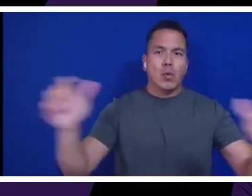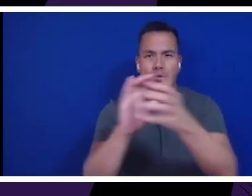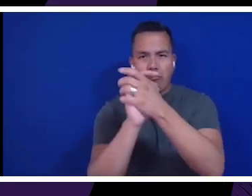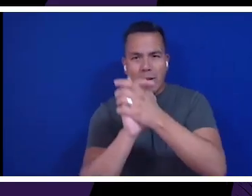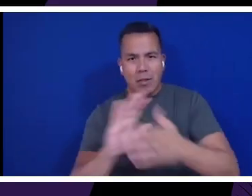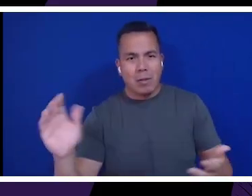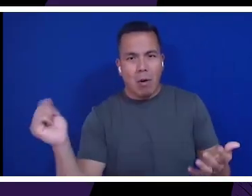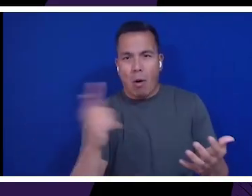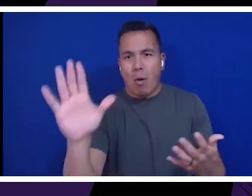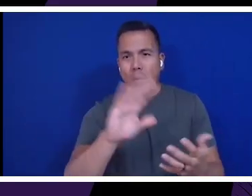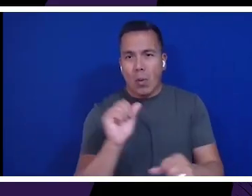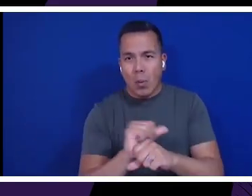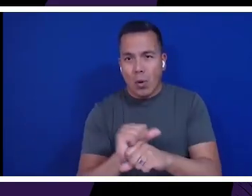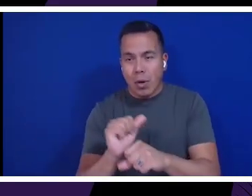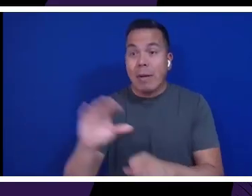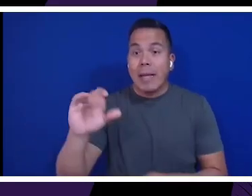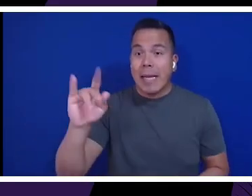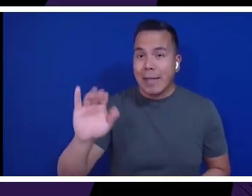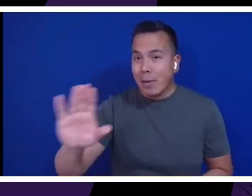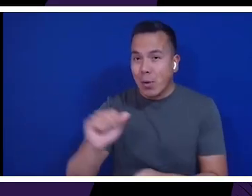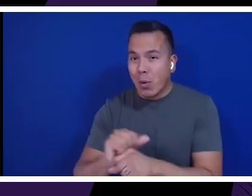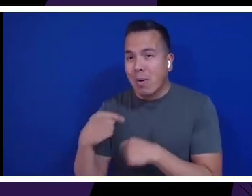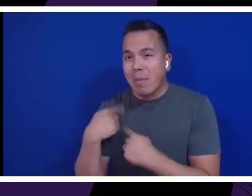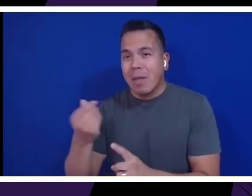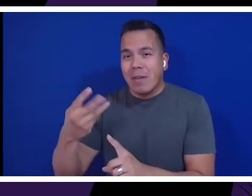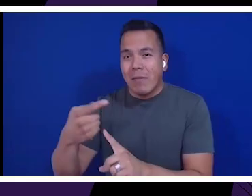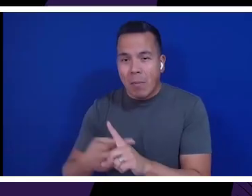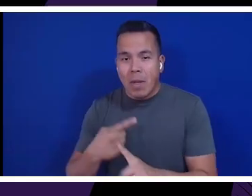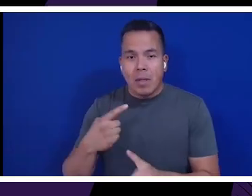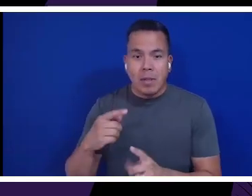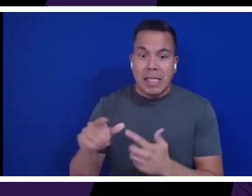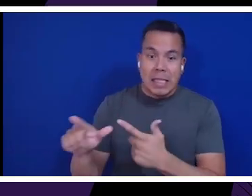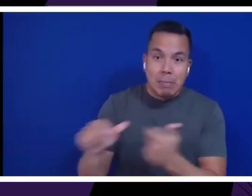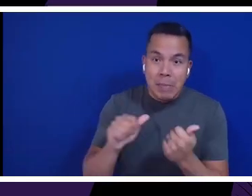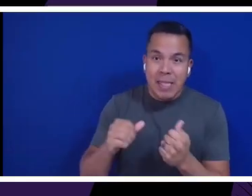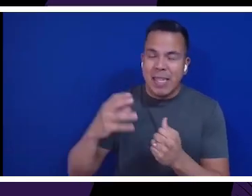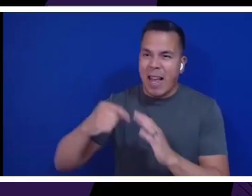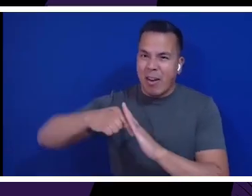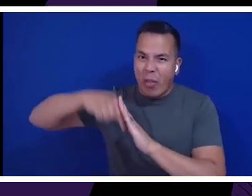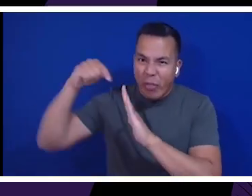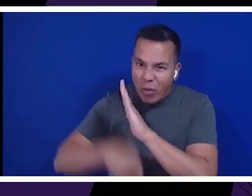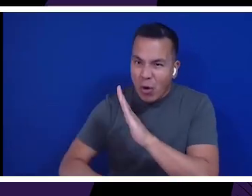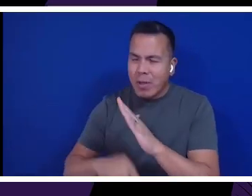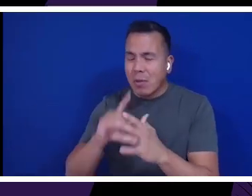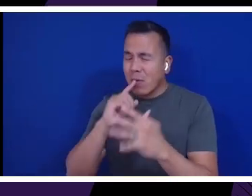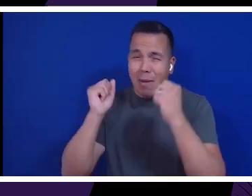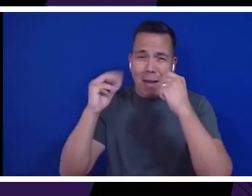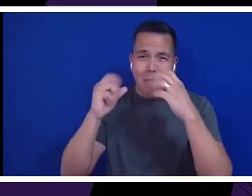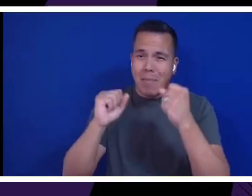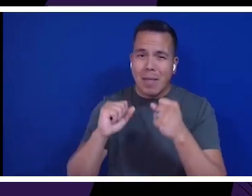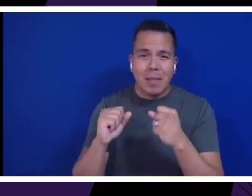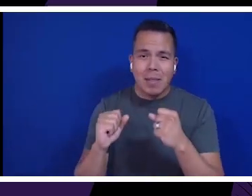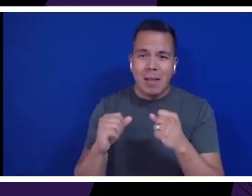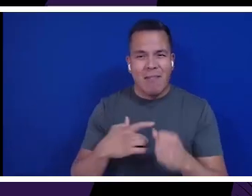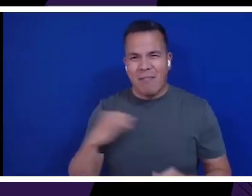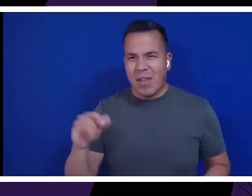these past months, Claire. The speed and thoroughness at which you worked was so amazing and incredible. I feel like you